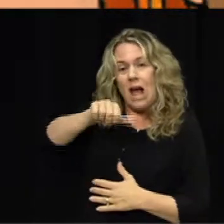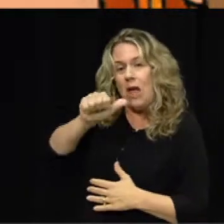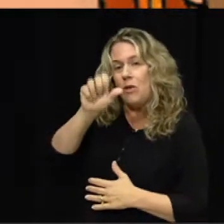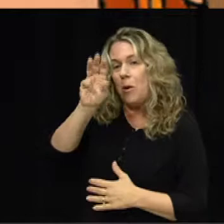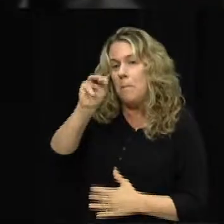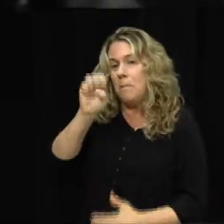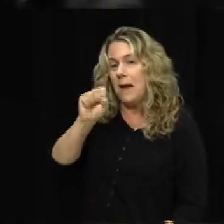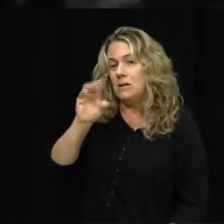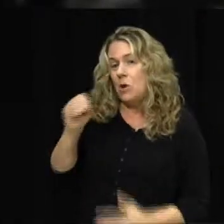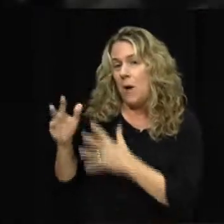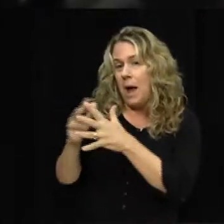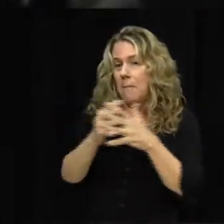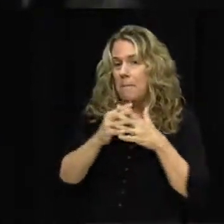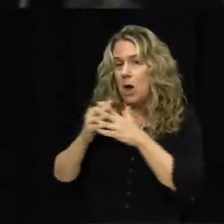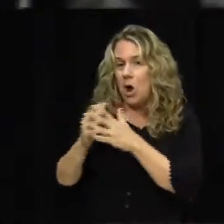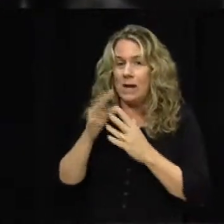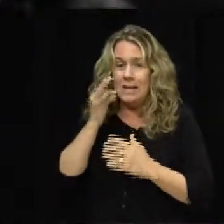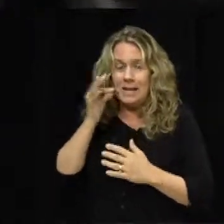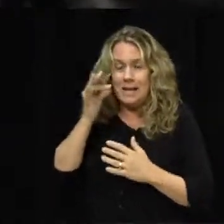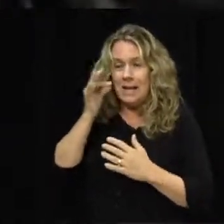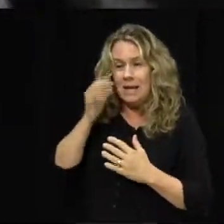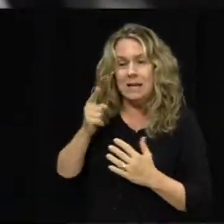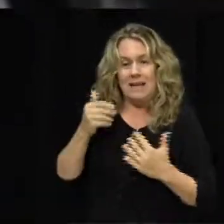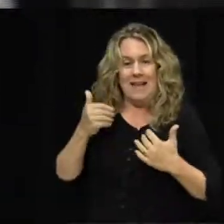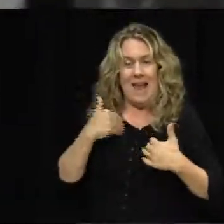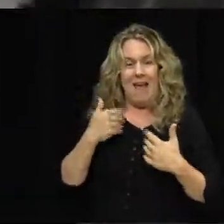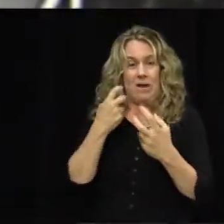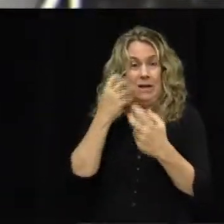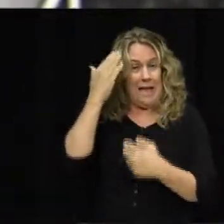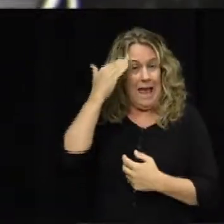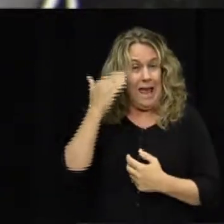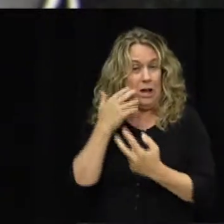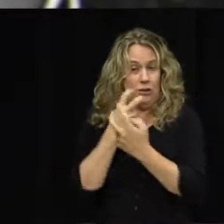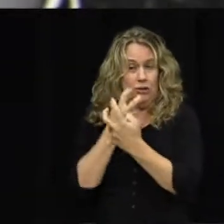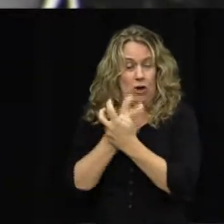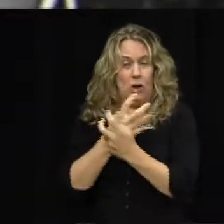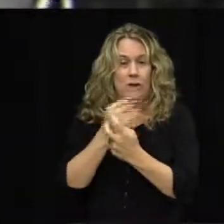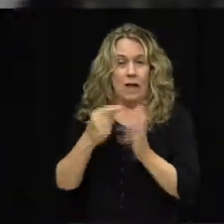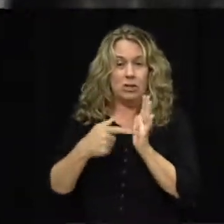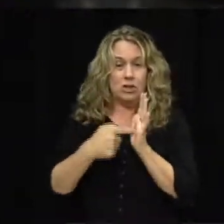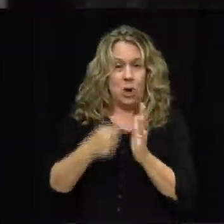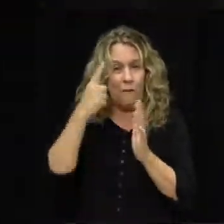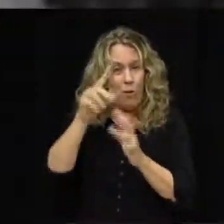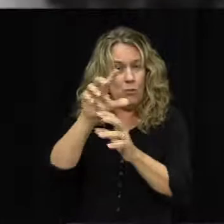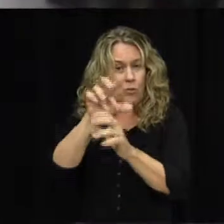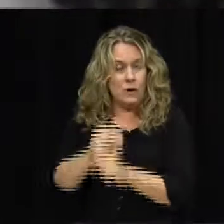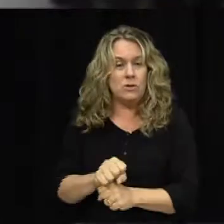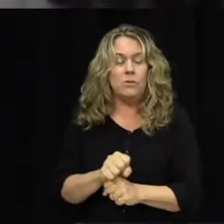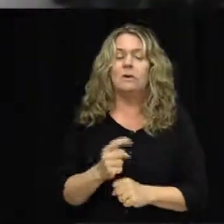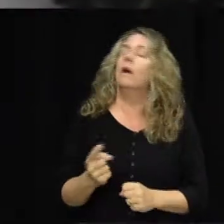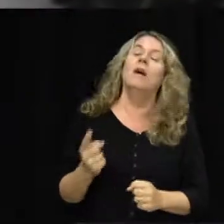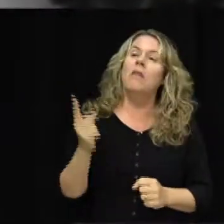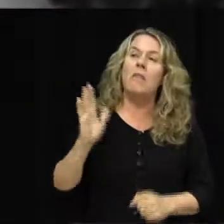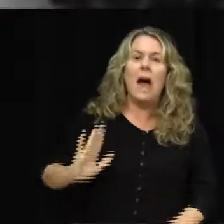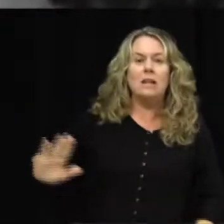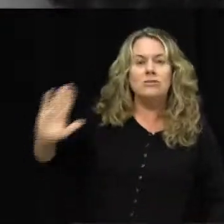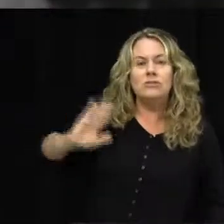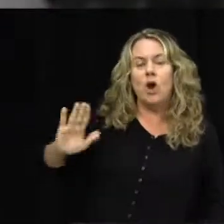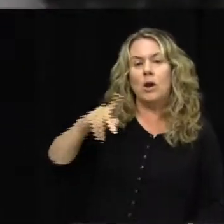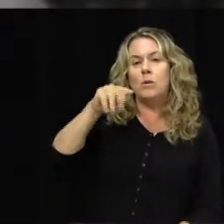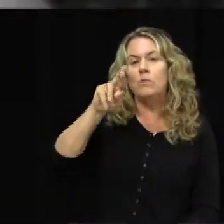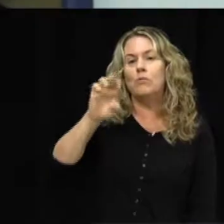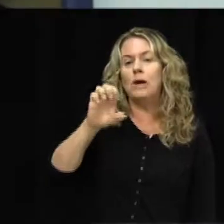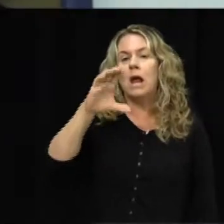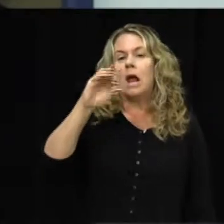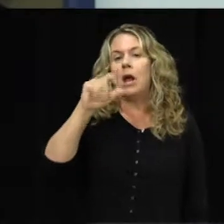Mesoamerican civilizations kept skulls as trophies and showed them at their rituals. Okay, so the origins of the Day of the Dead actually go back to